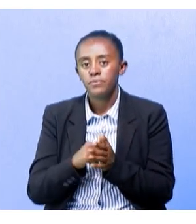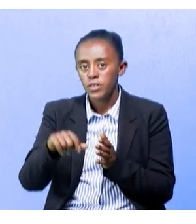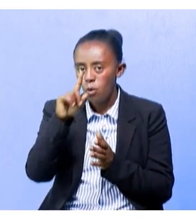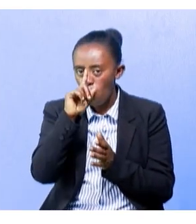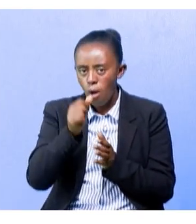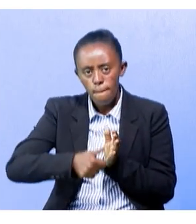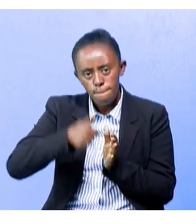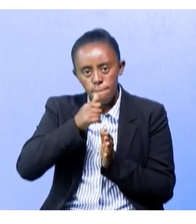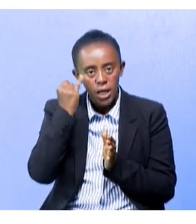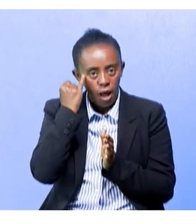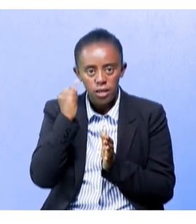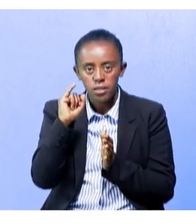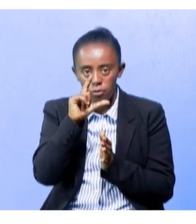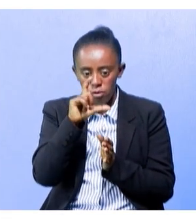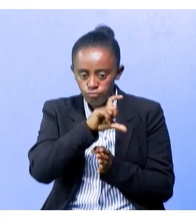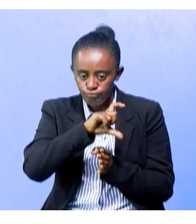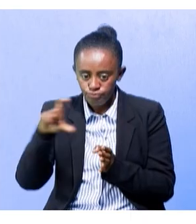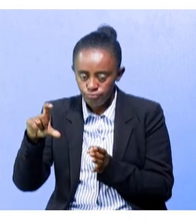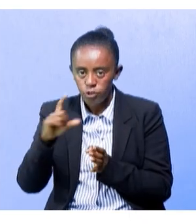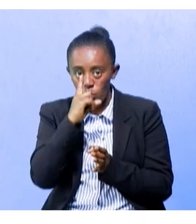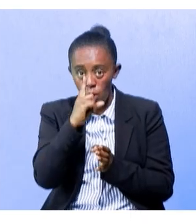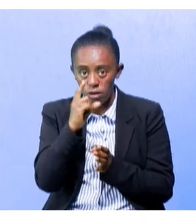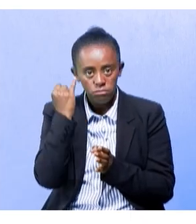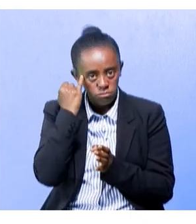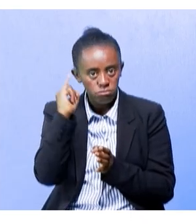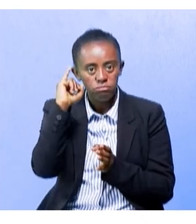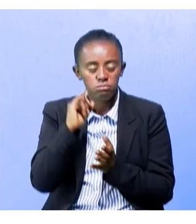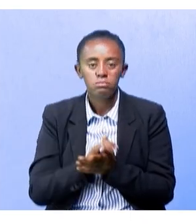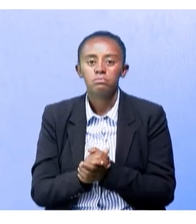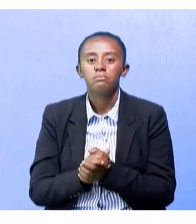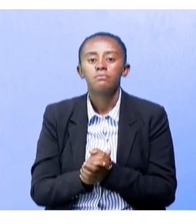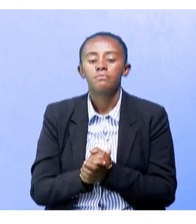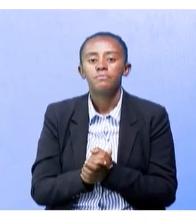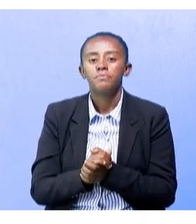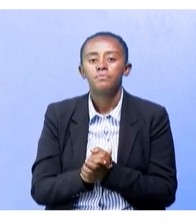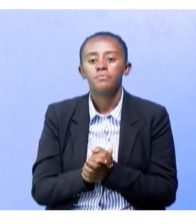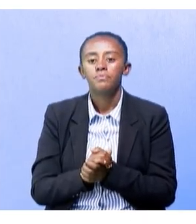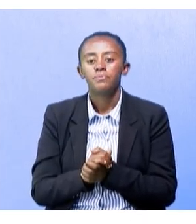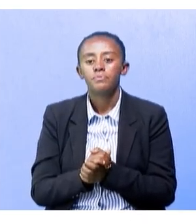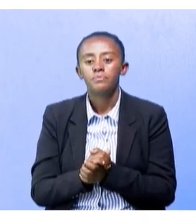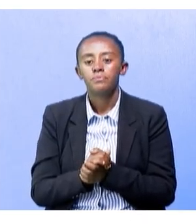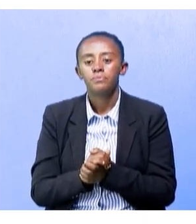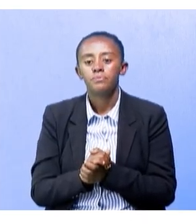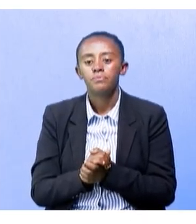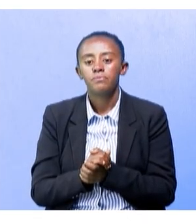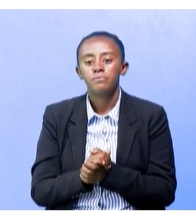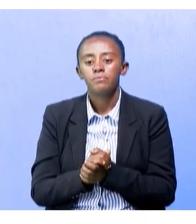one main idea. One main idea.